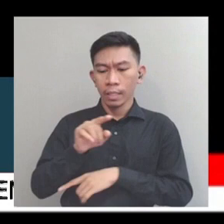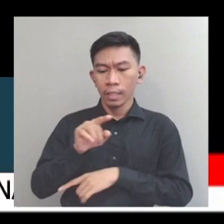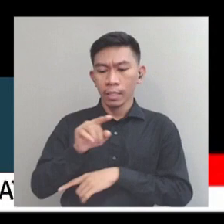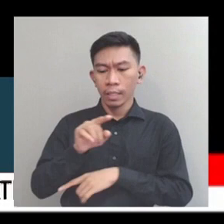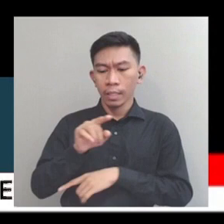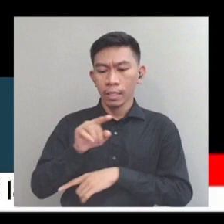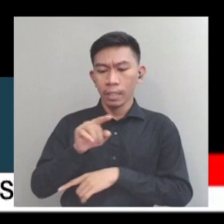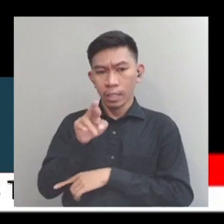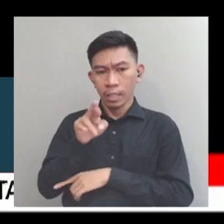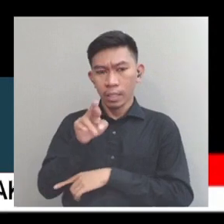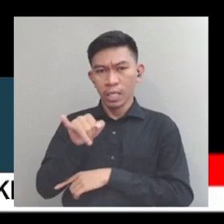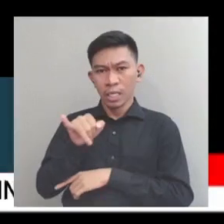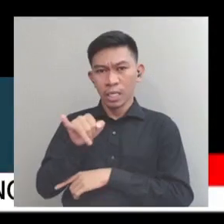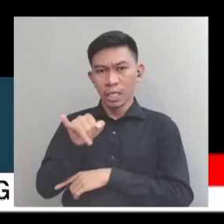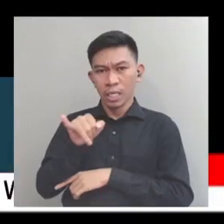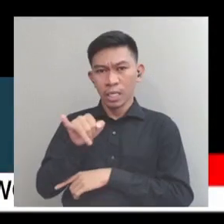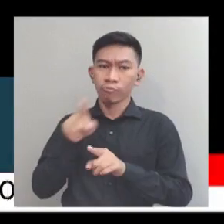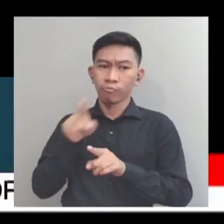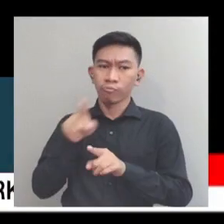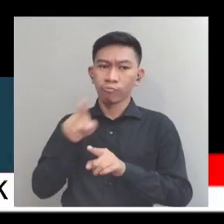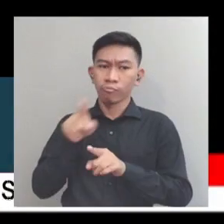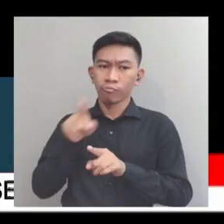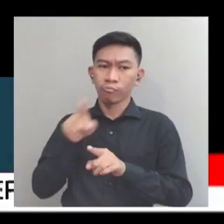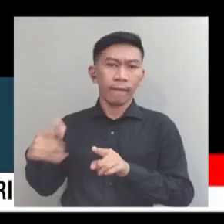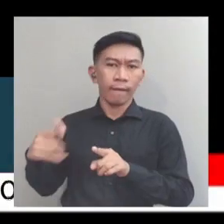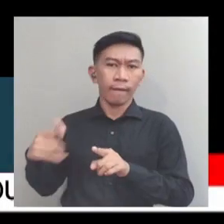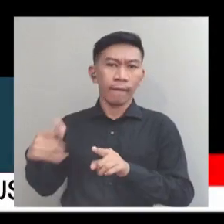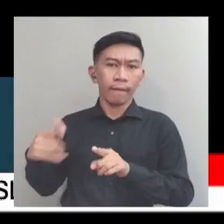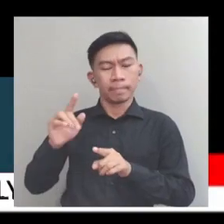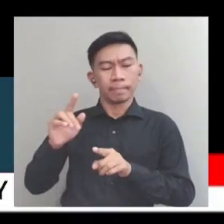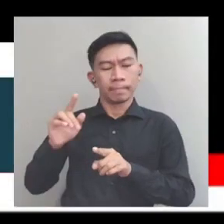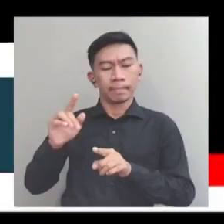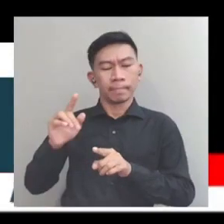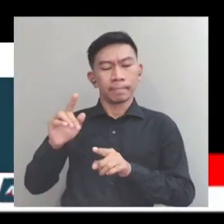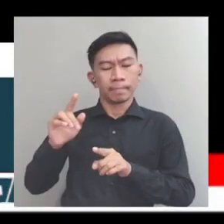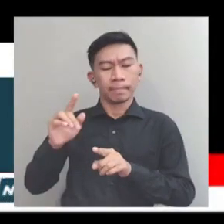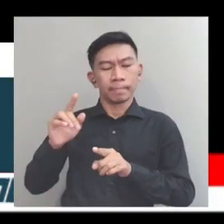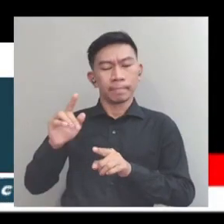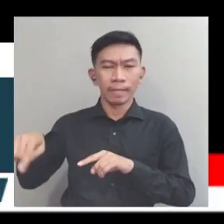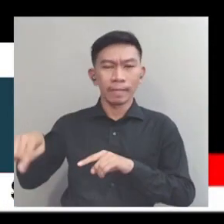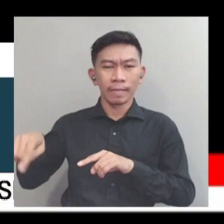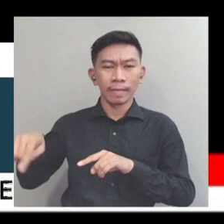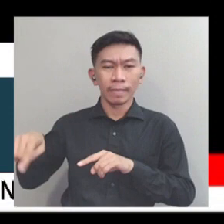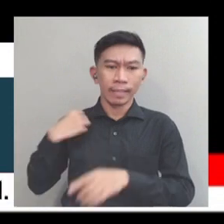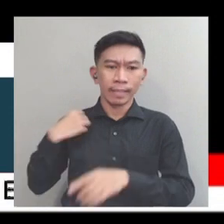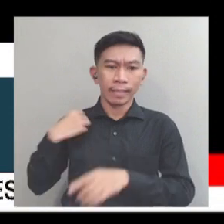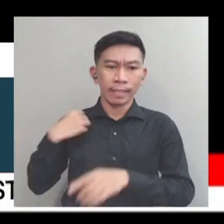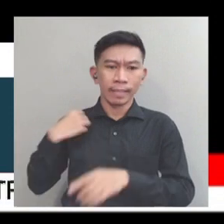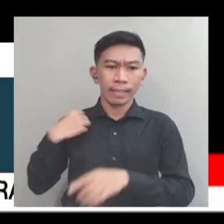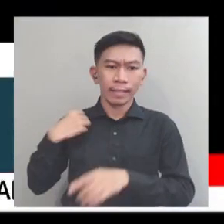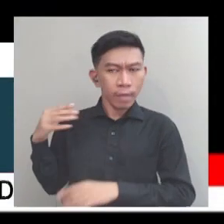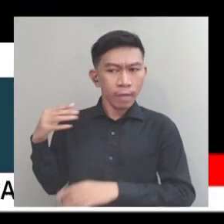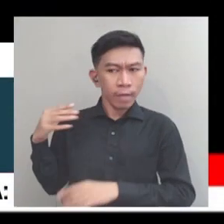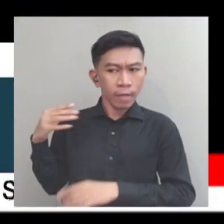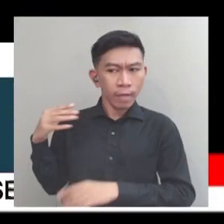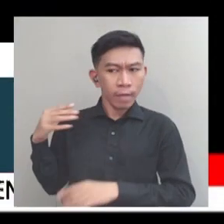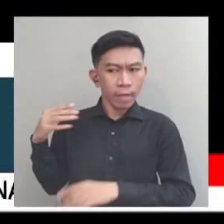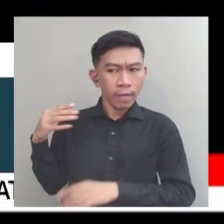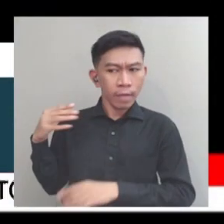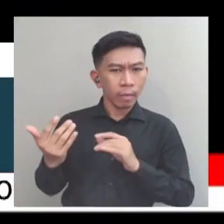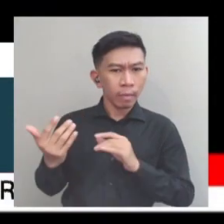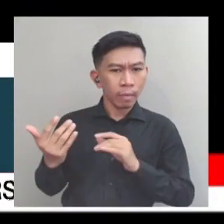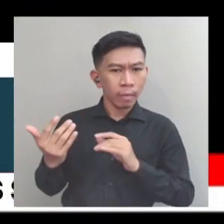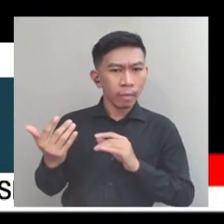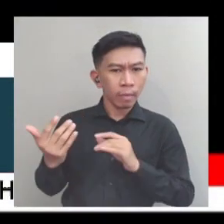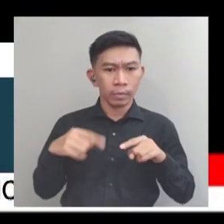session. We had to suspend session because of a bit of unruly and noisy behavior